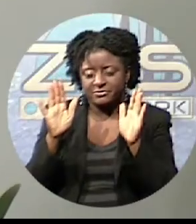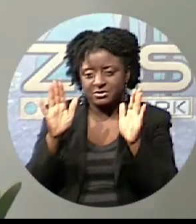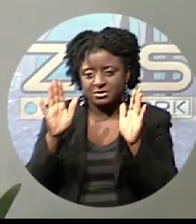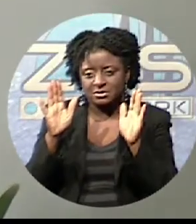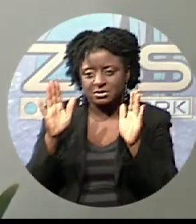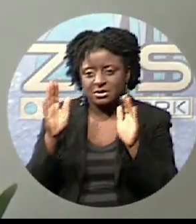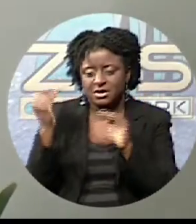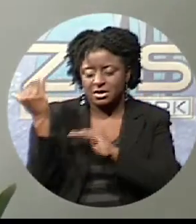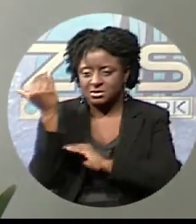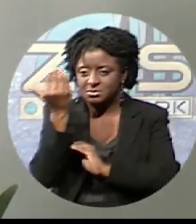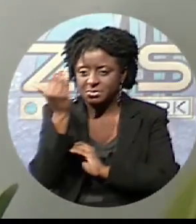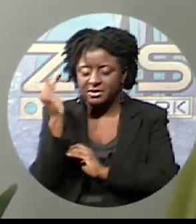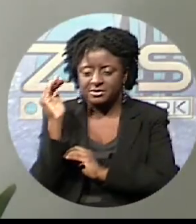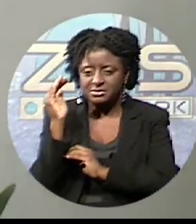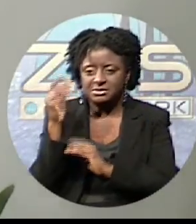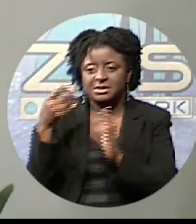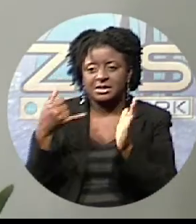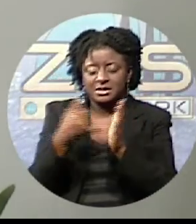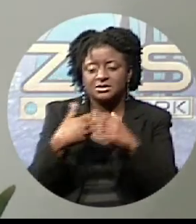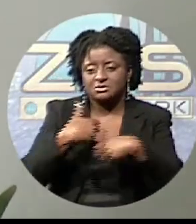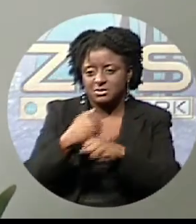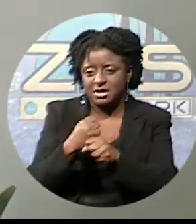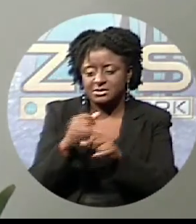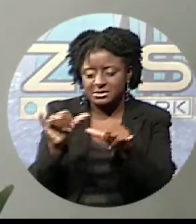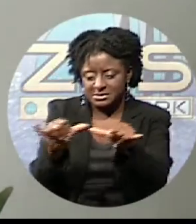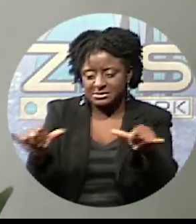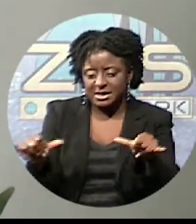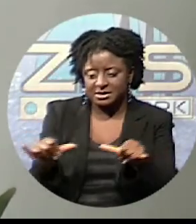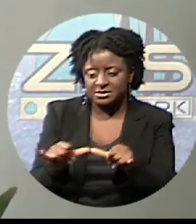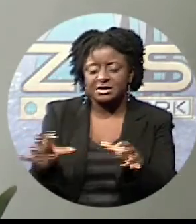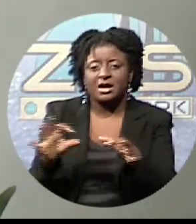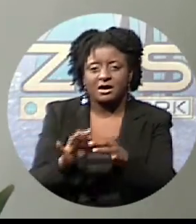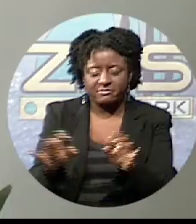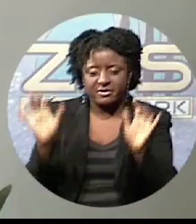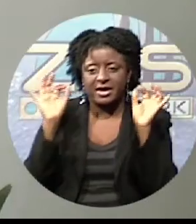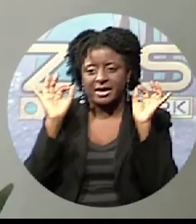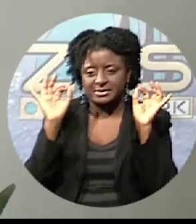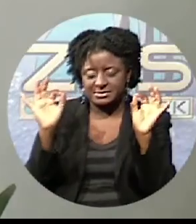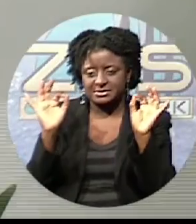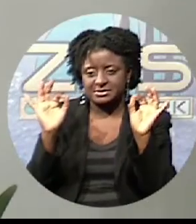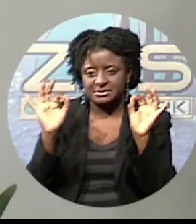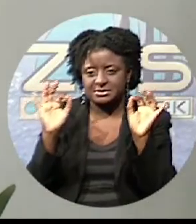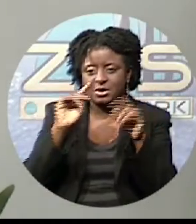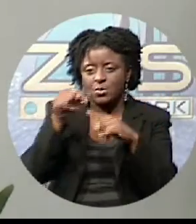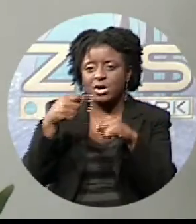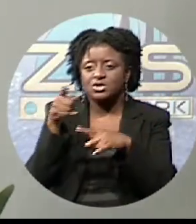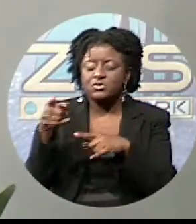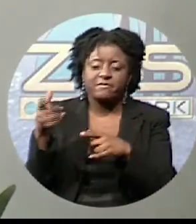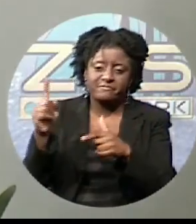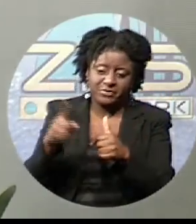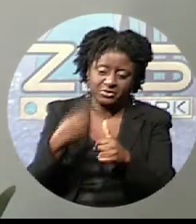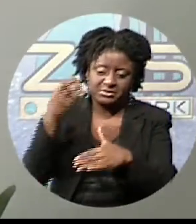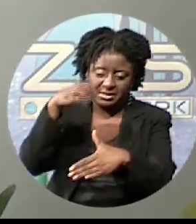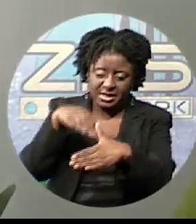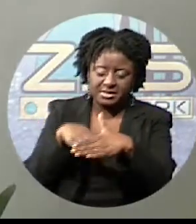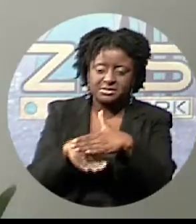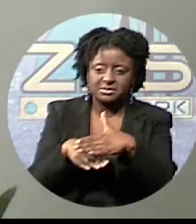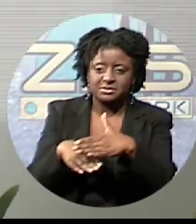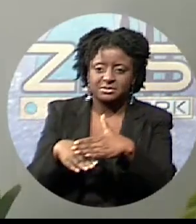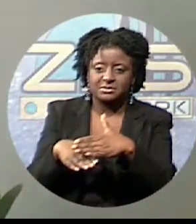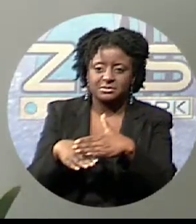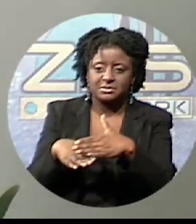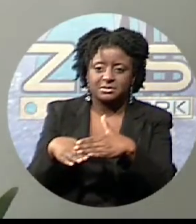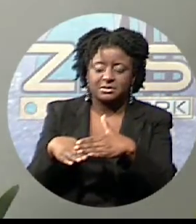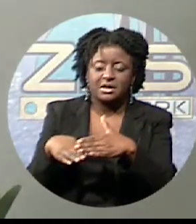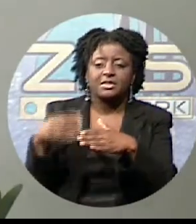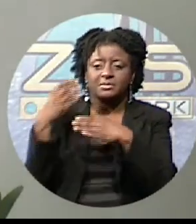people. And it sets a standard of excellence when you first enter our shores in New Providence. And we would like that